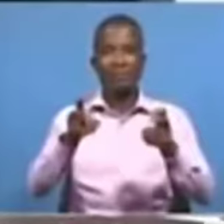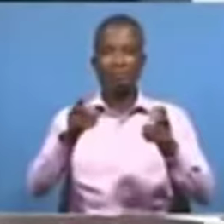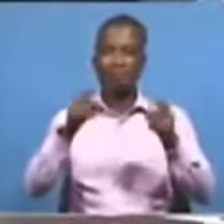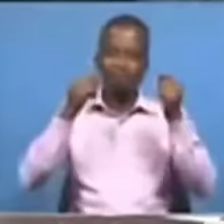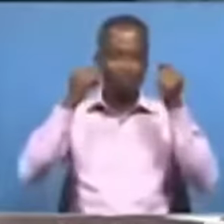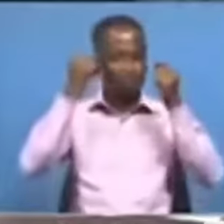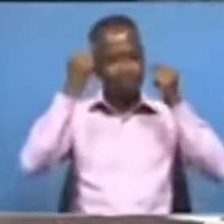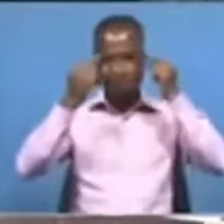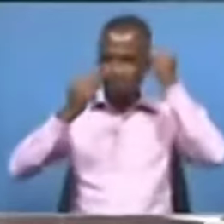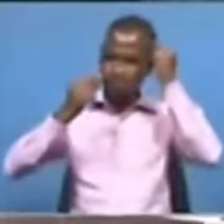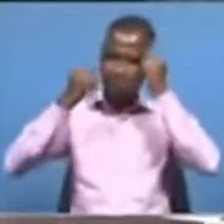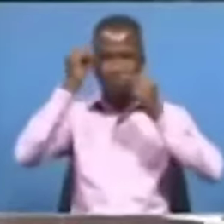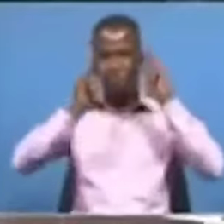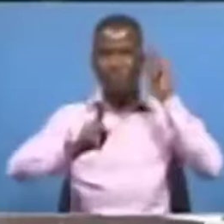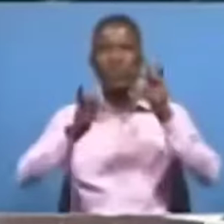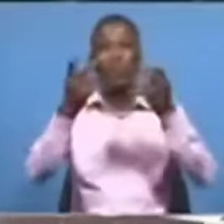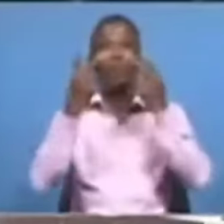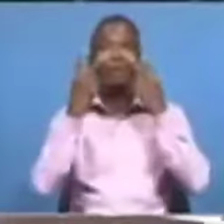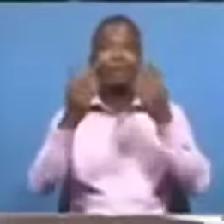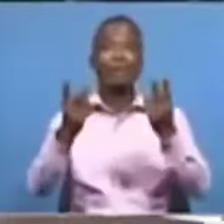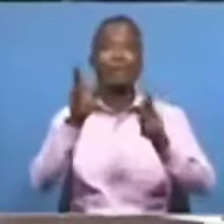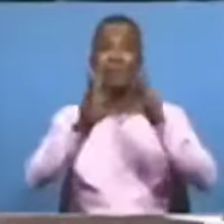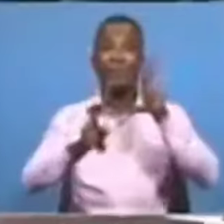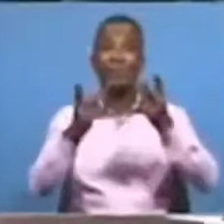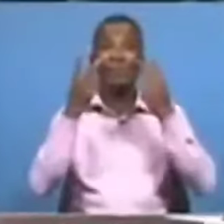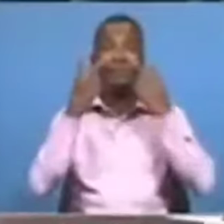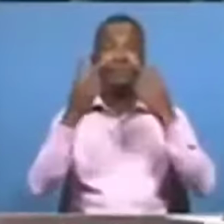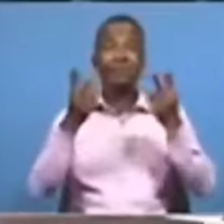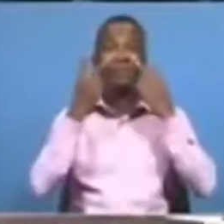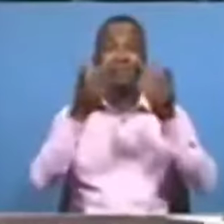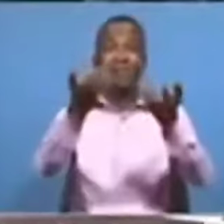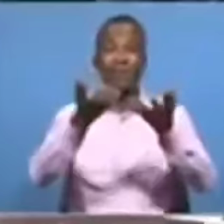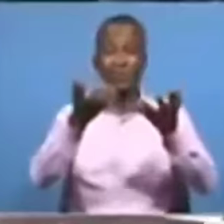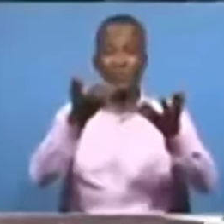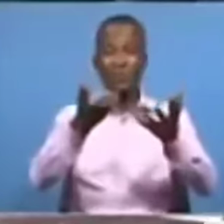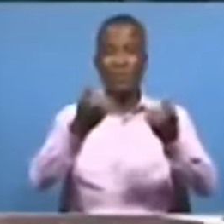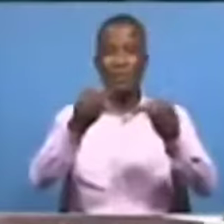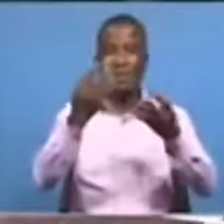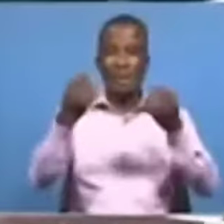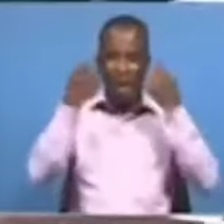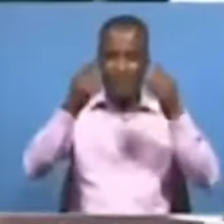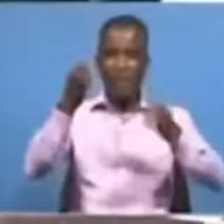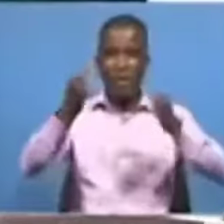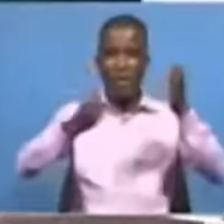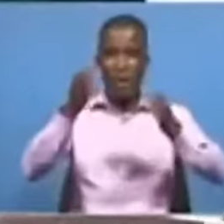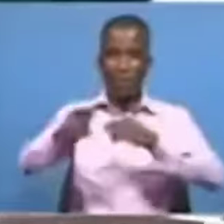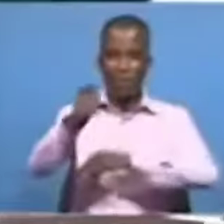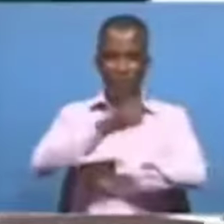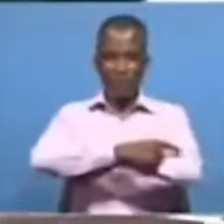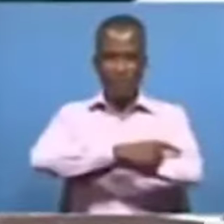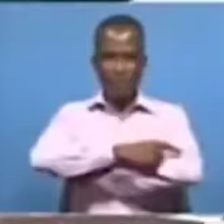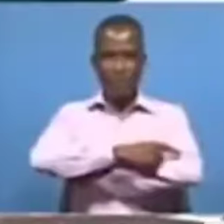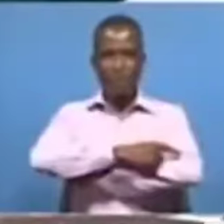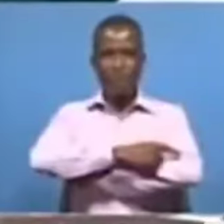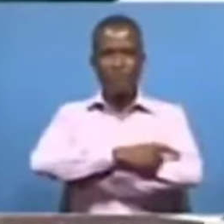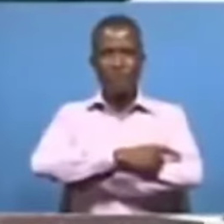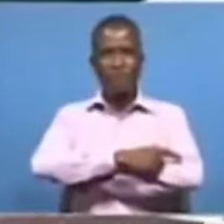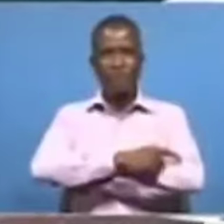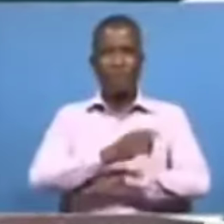considerable public interest. Several things happened in court today. The first